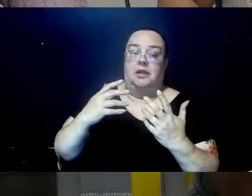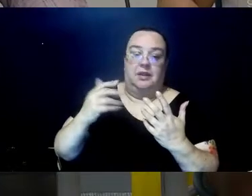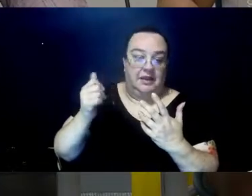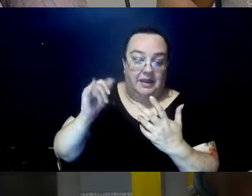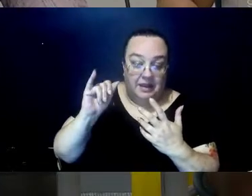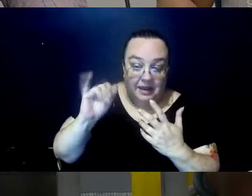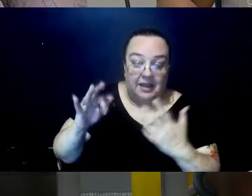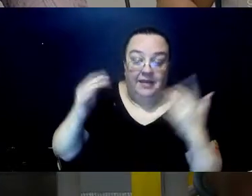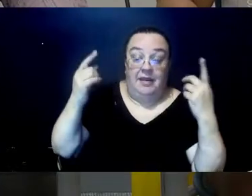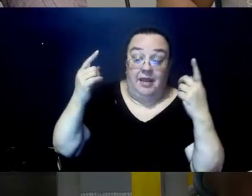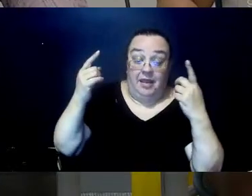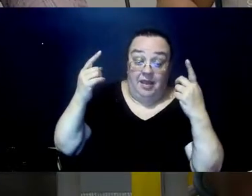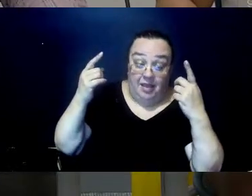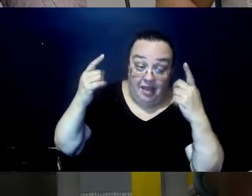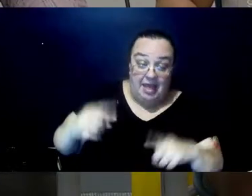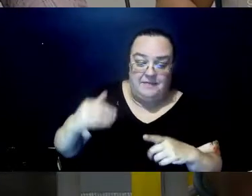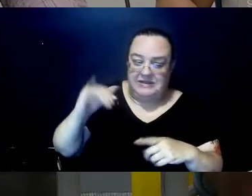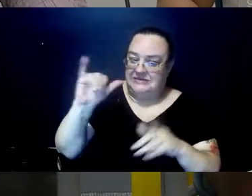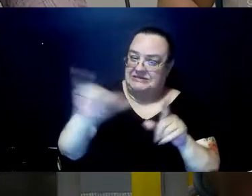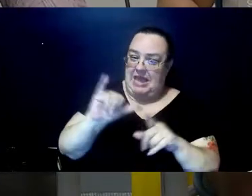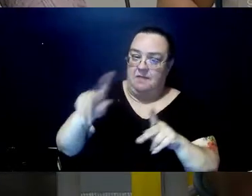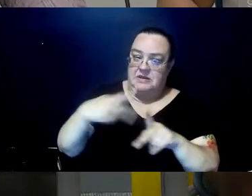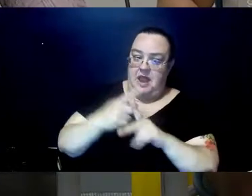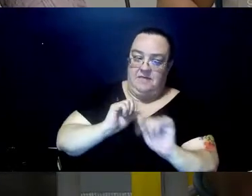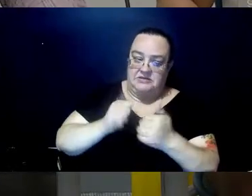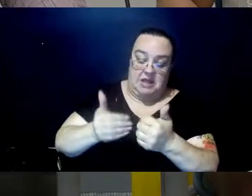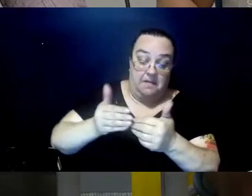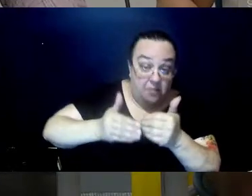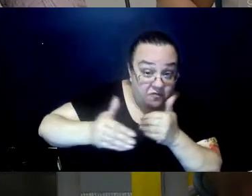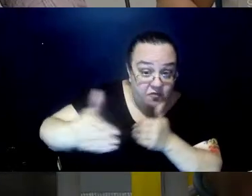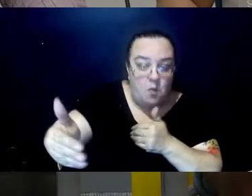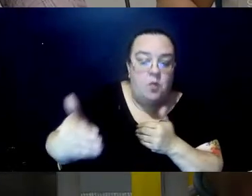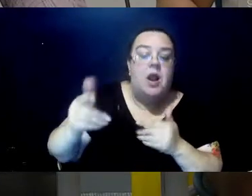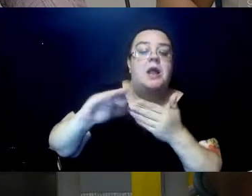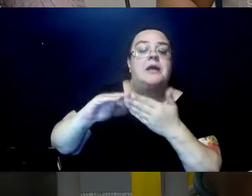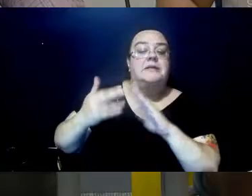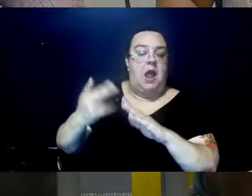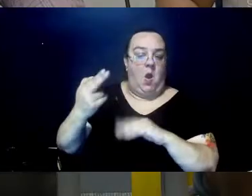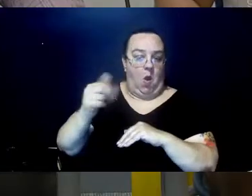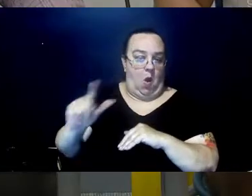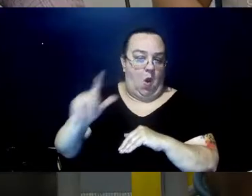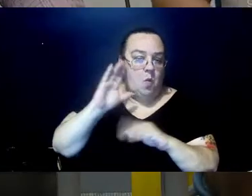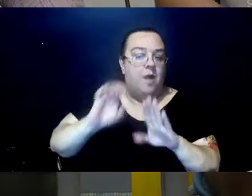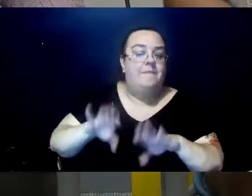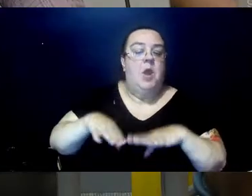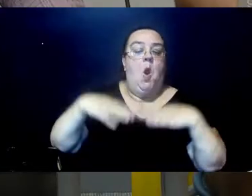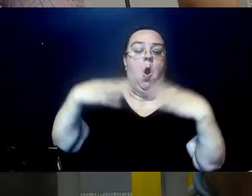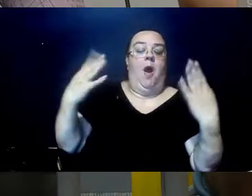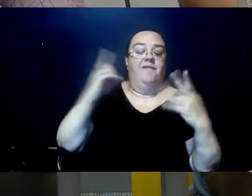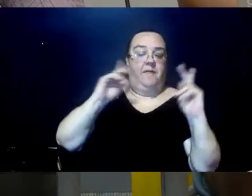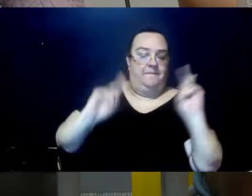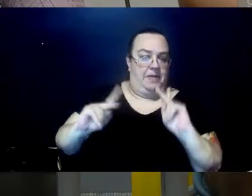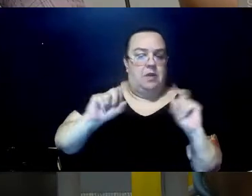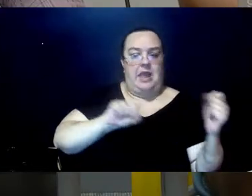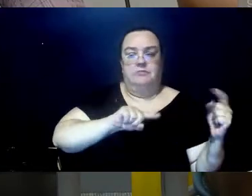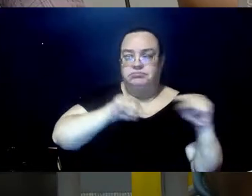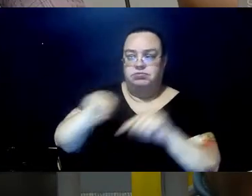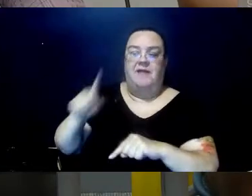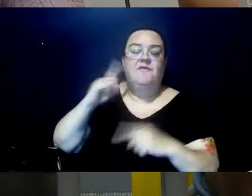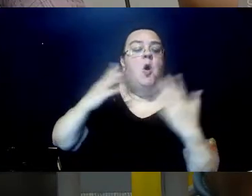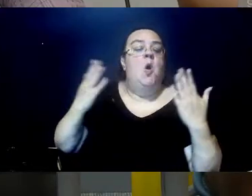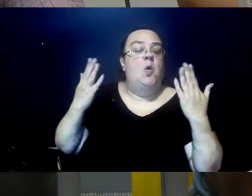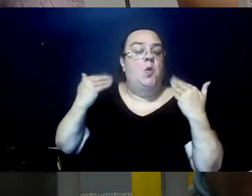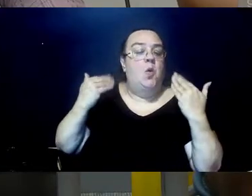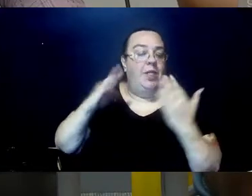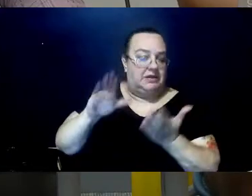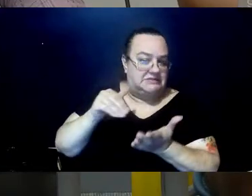moving forward, the town hall will be open for individuals to come there as a cooling center. I'm just putting that out